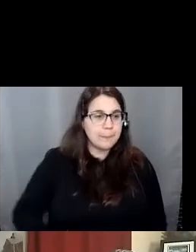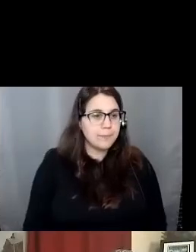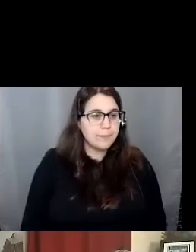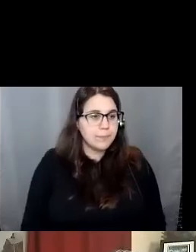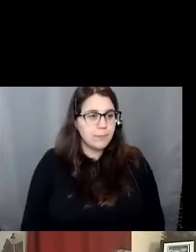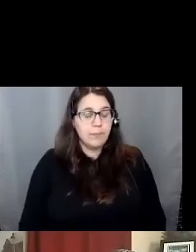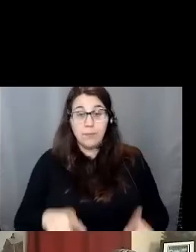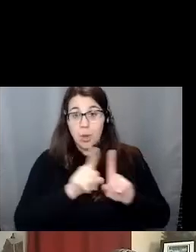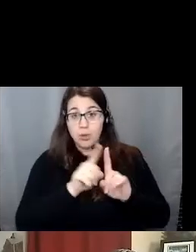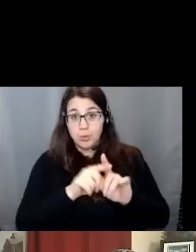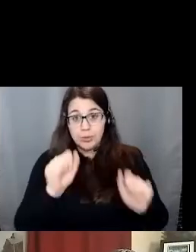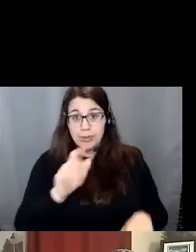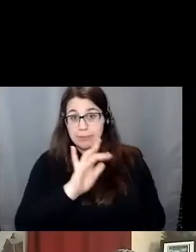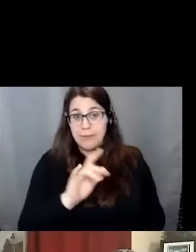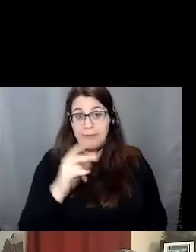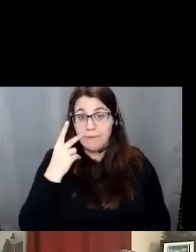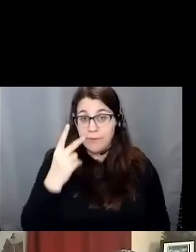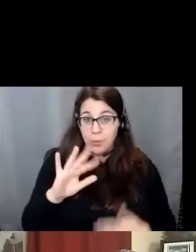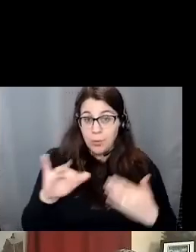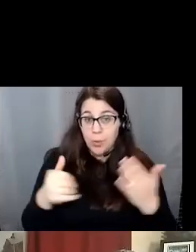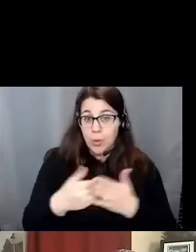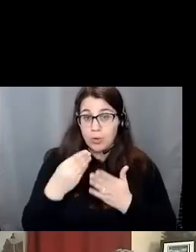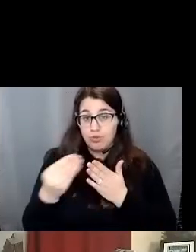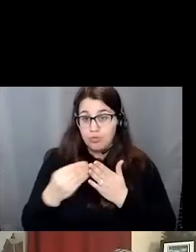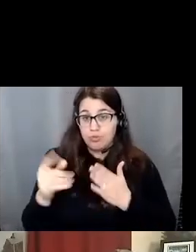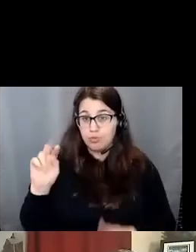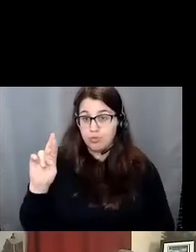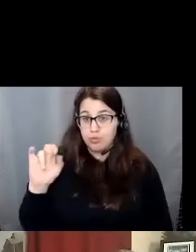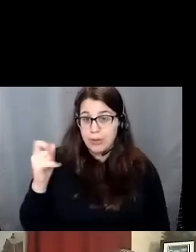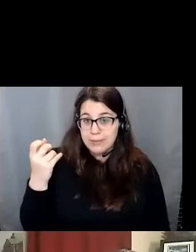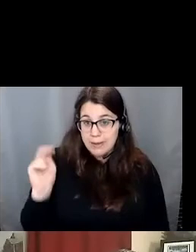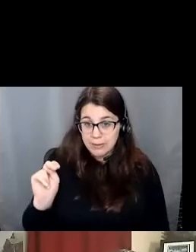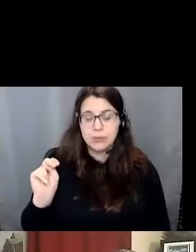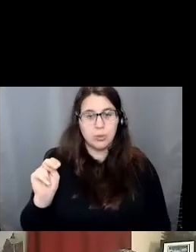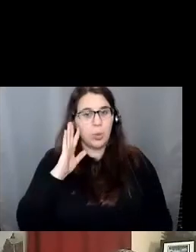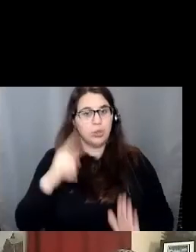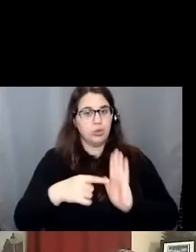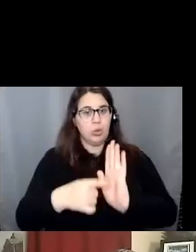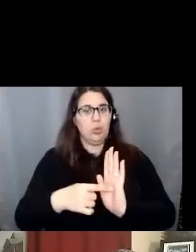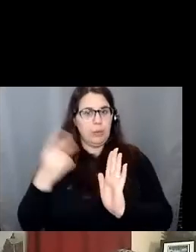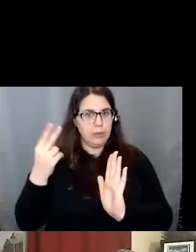all transactions. If you wanted to go to a full transaction history, which we'll actually show you in the next